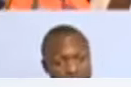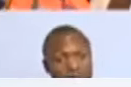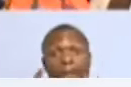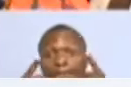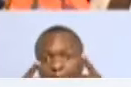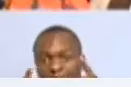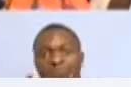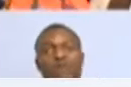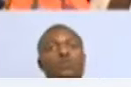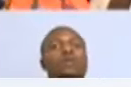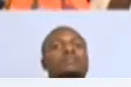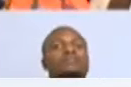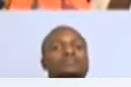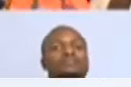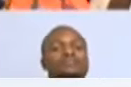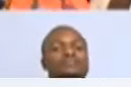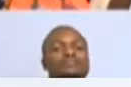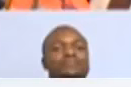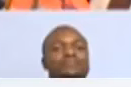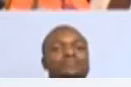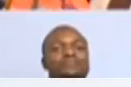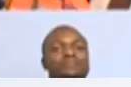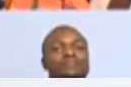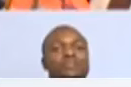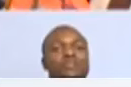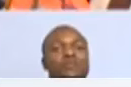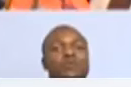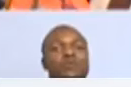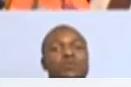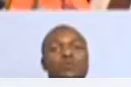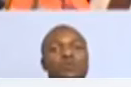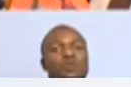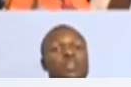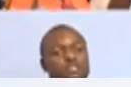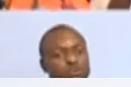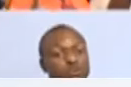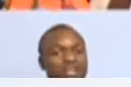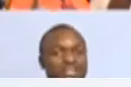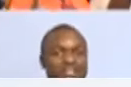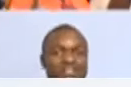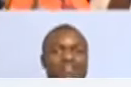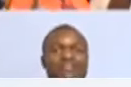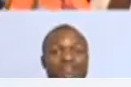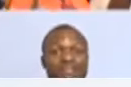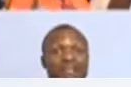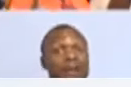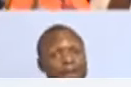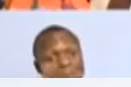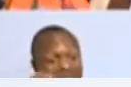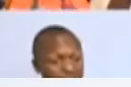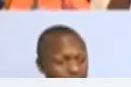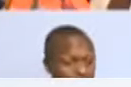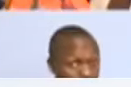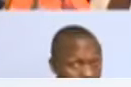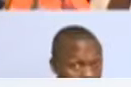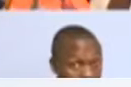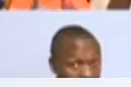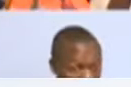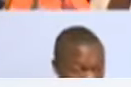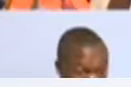works on a temporal basis. Better to work in exchange for